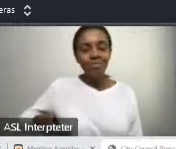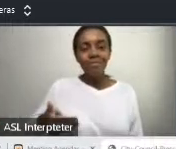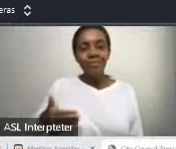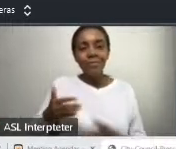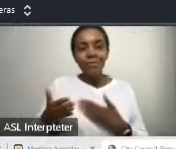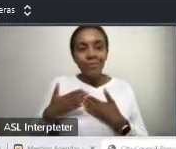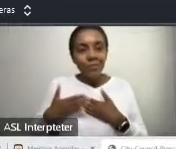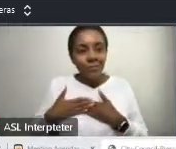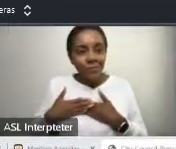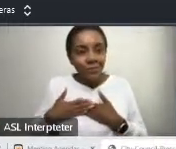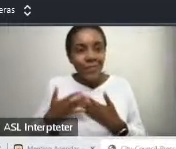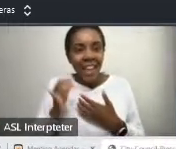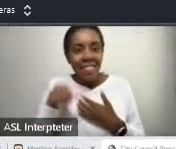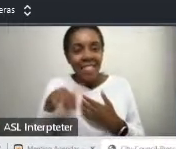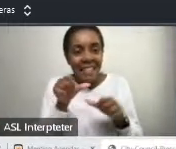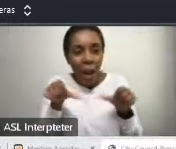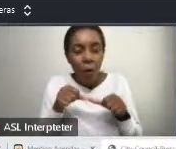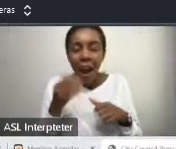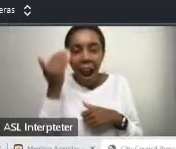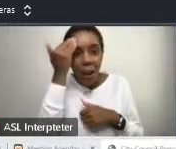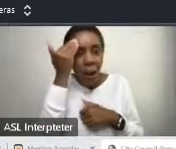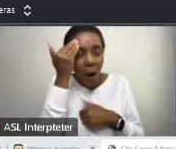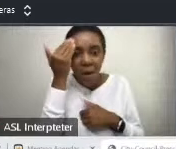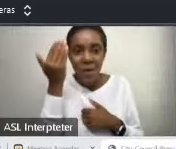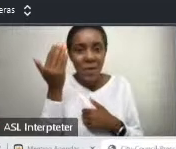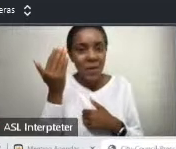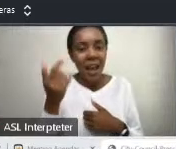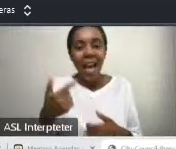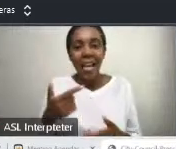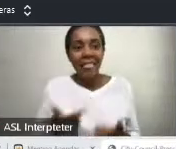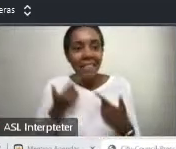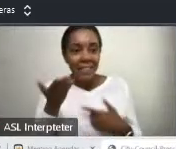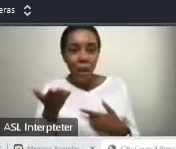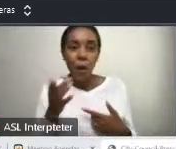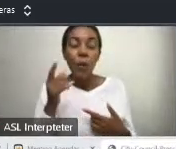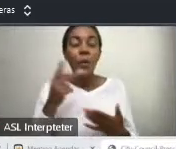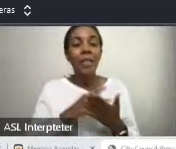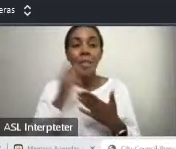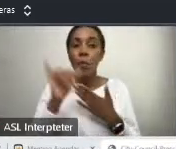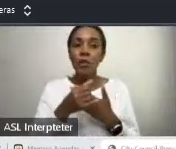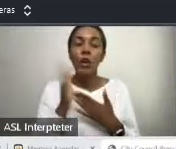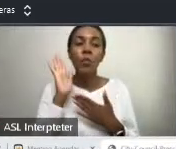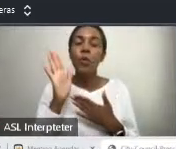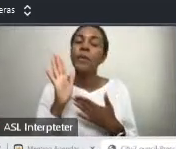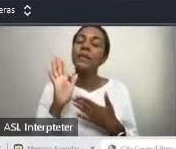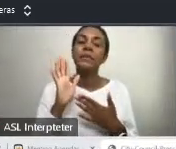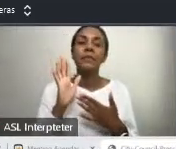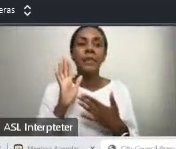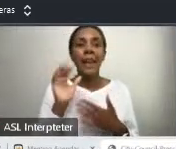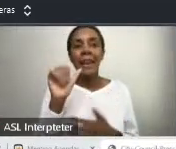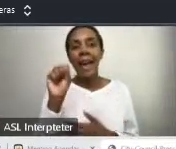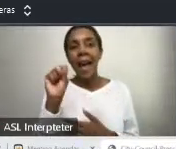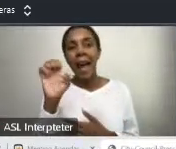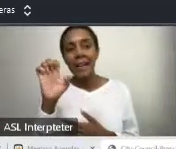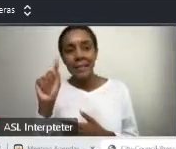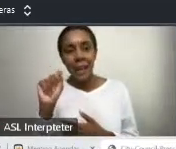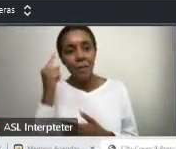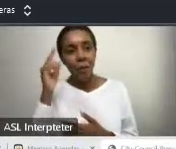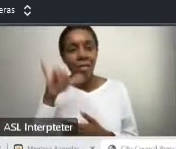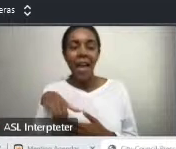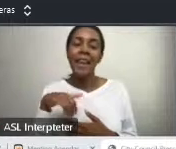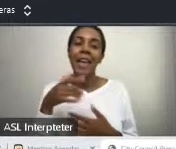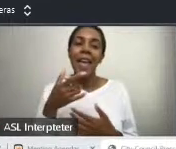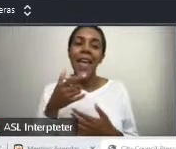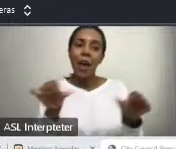and it's got a lot of potential, and we think this project will be an asset to the area. And as